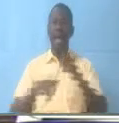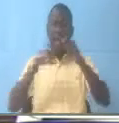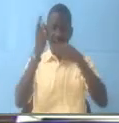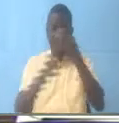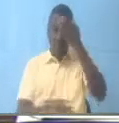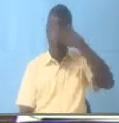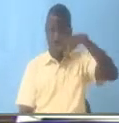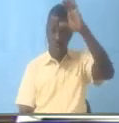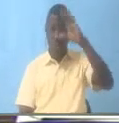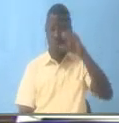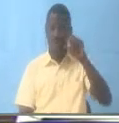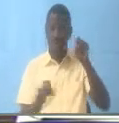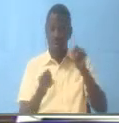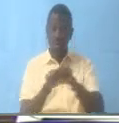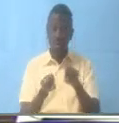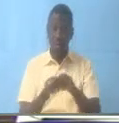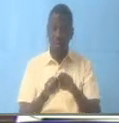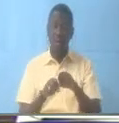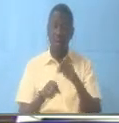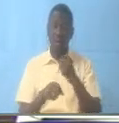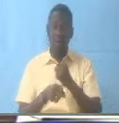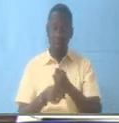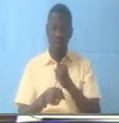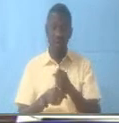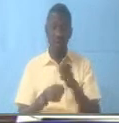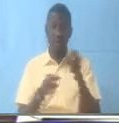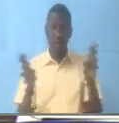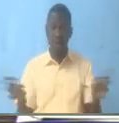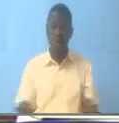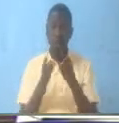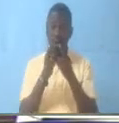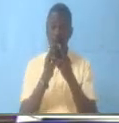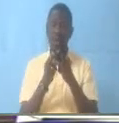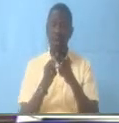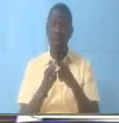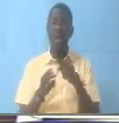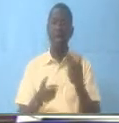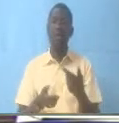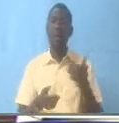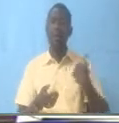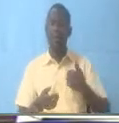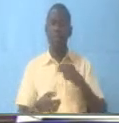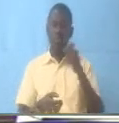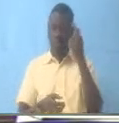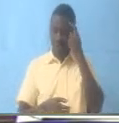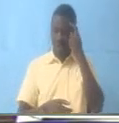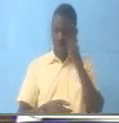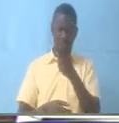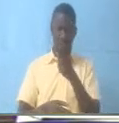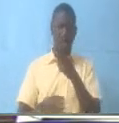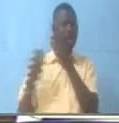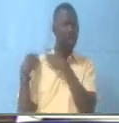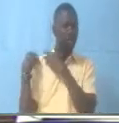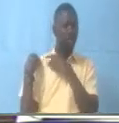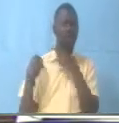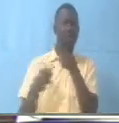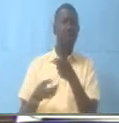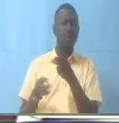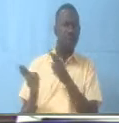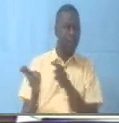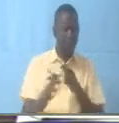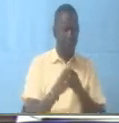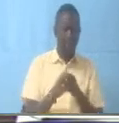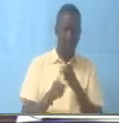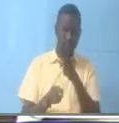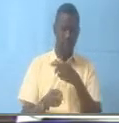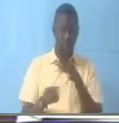recommendations as to the people that you considered liable for such acts? Commission bi